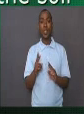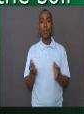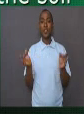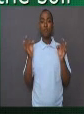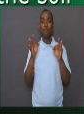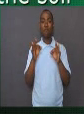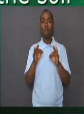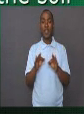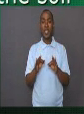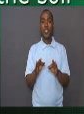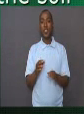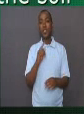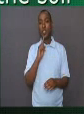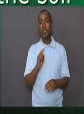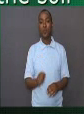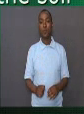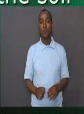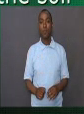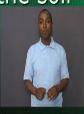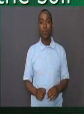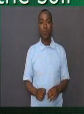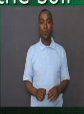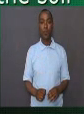important aspect of them.